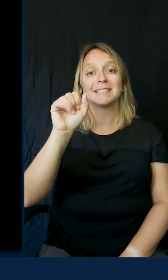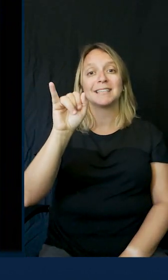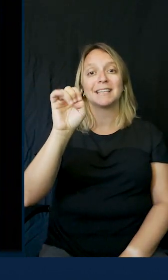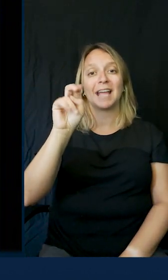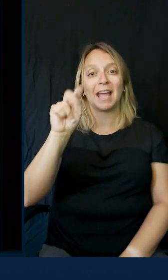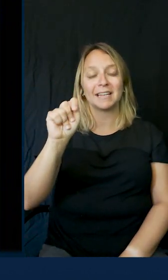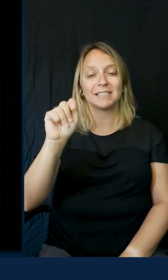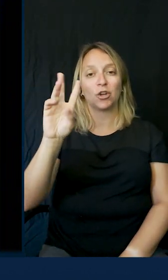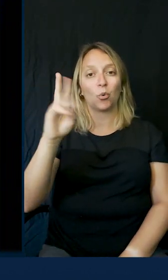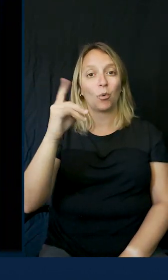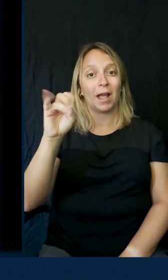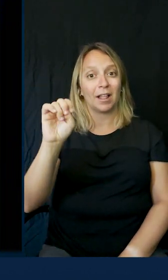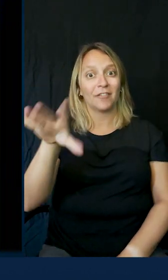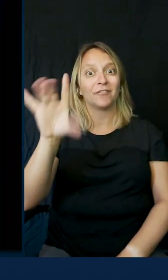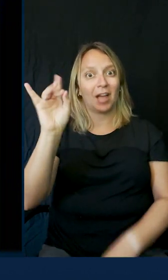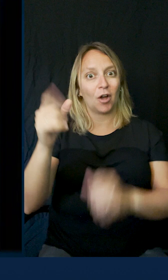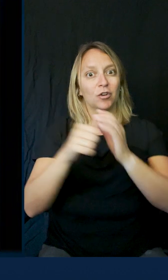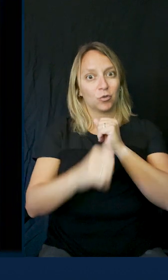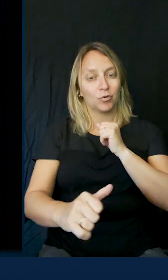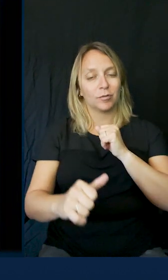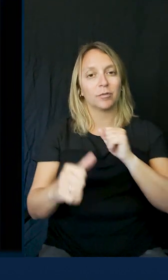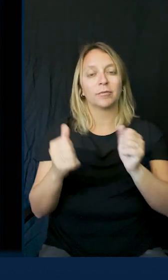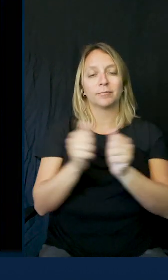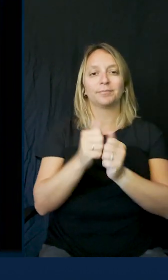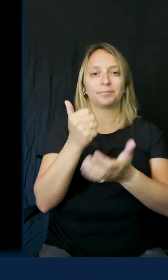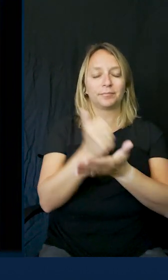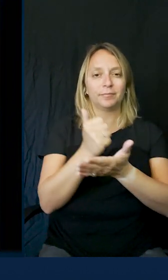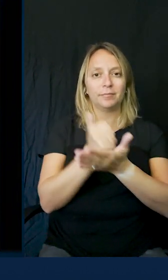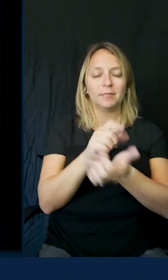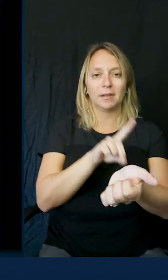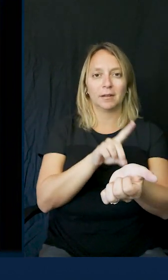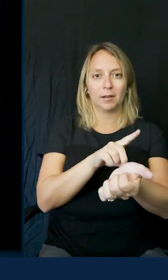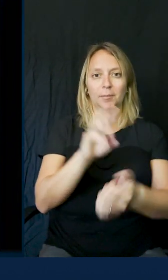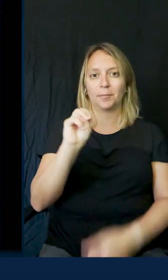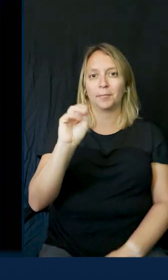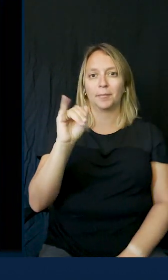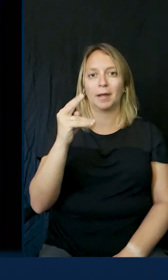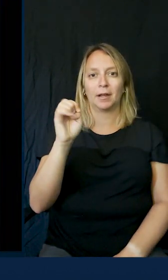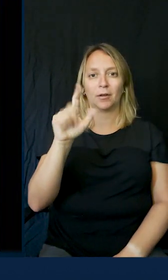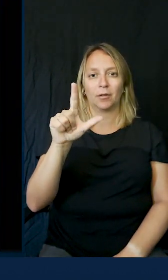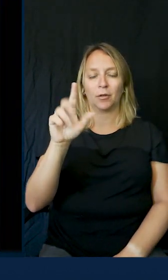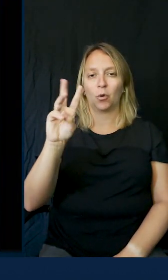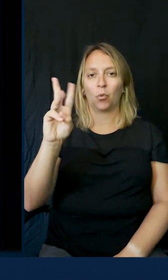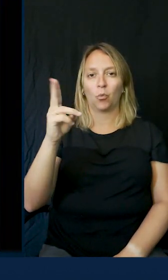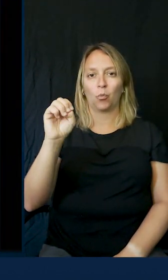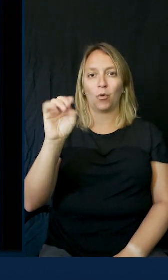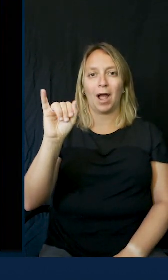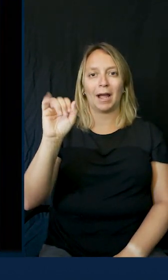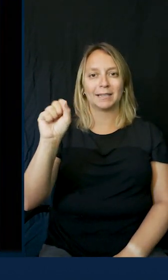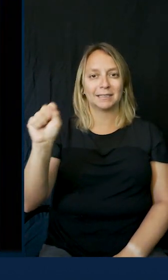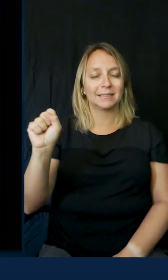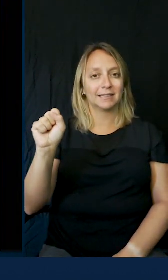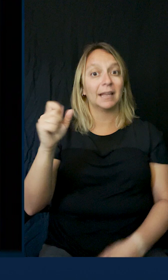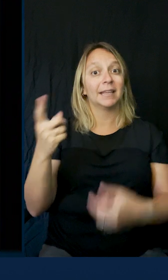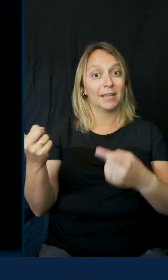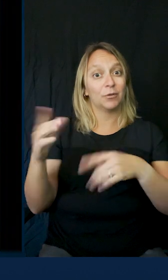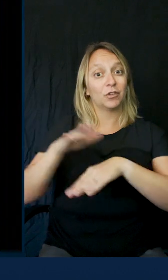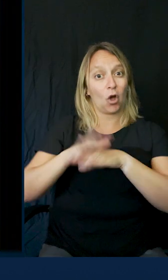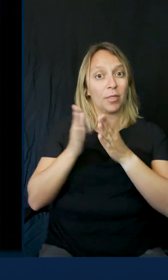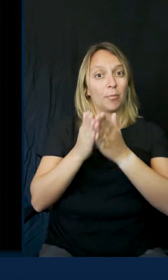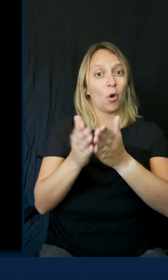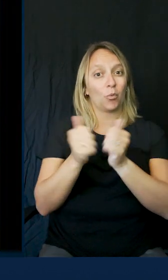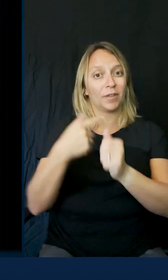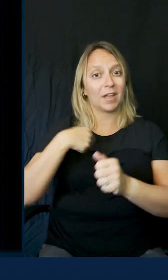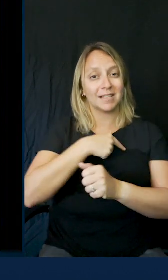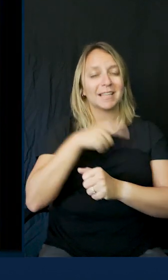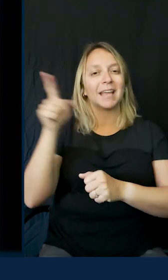our vessel. We did this with the help of Michael Weiss, Dr. Michael Weiss from the Center for Whale Research, who was on board with us and flying a